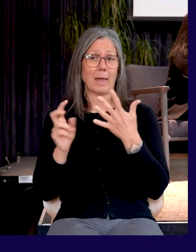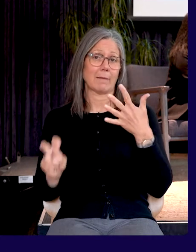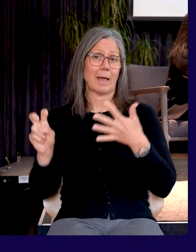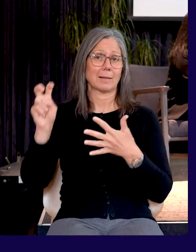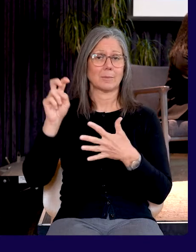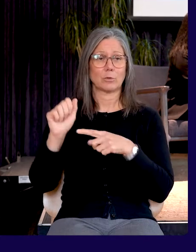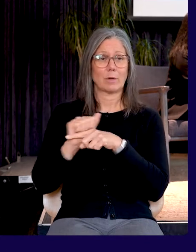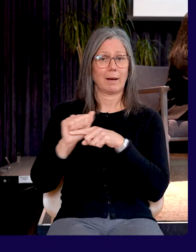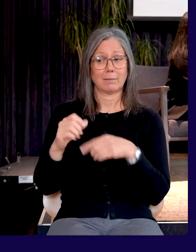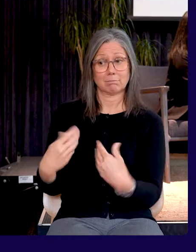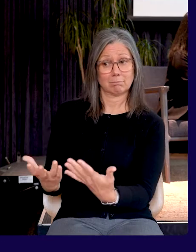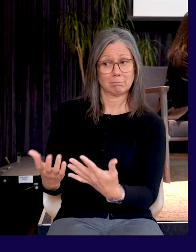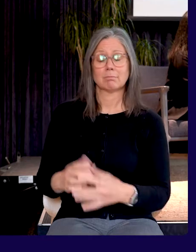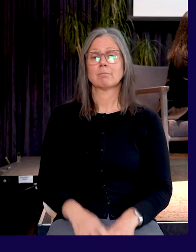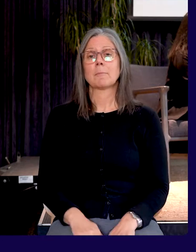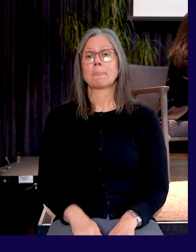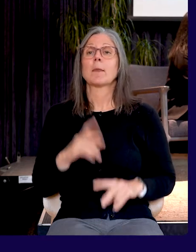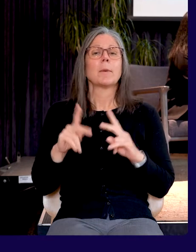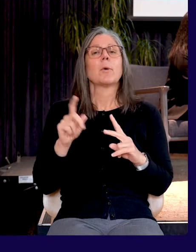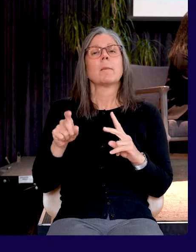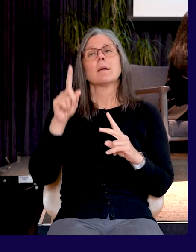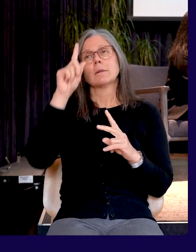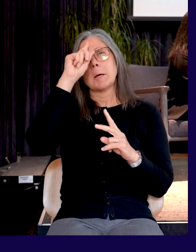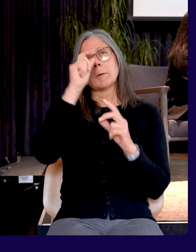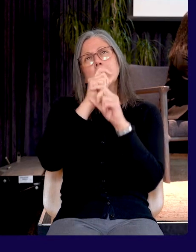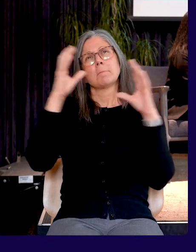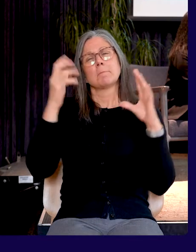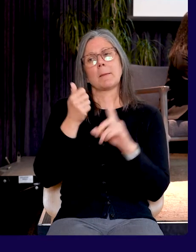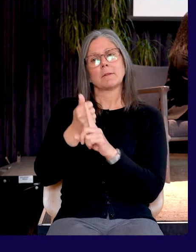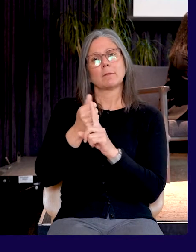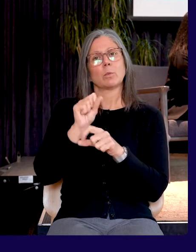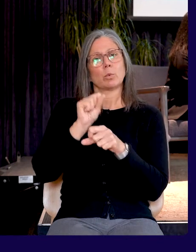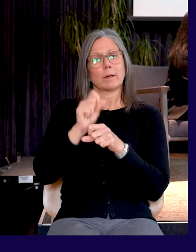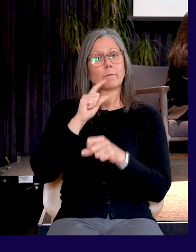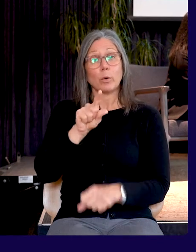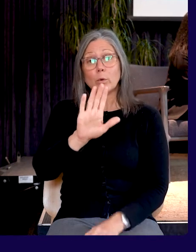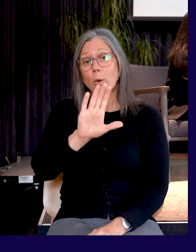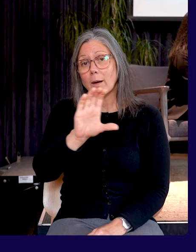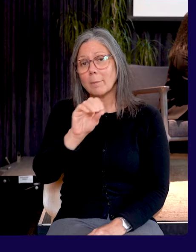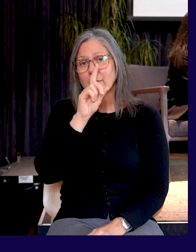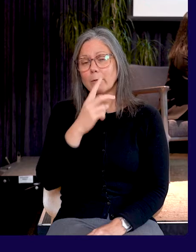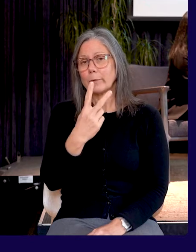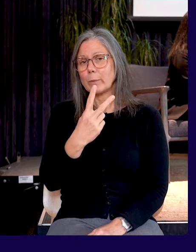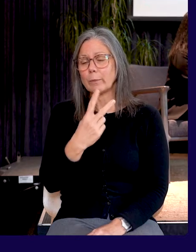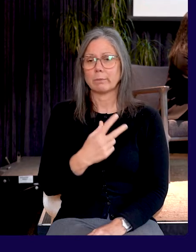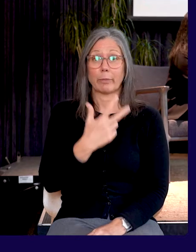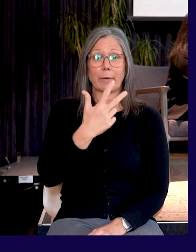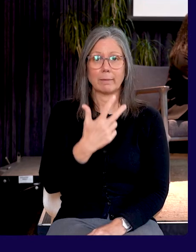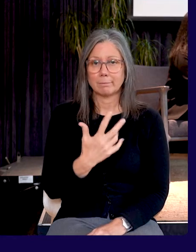training that needs to be made available. People have to see themselves working for your company in the next 2, 3, 5